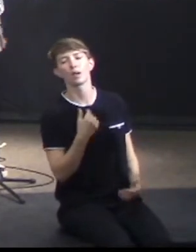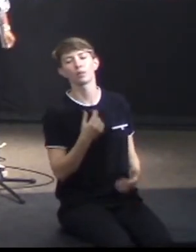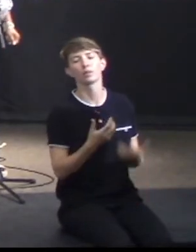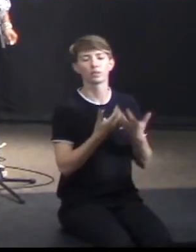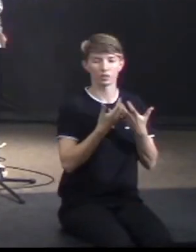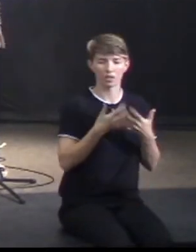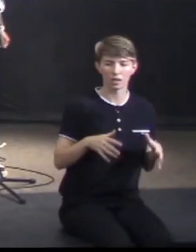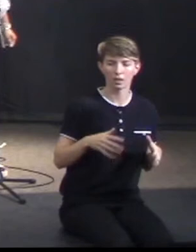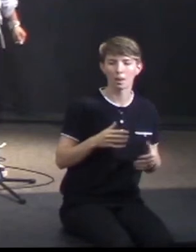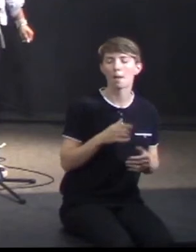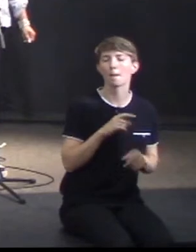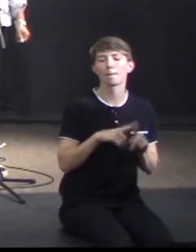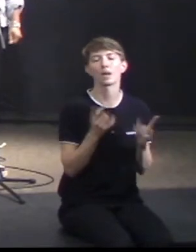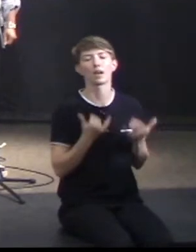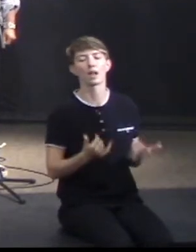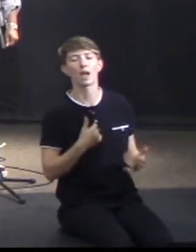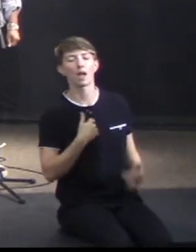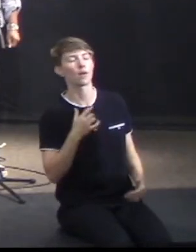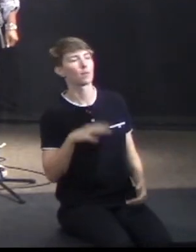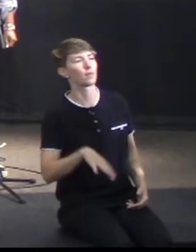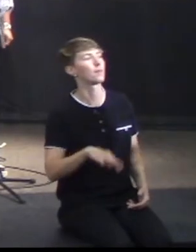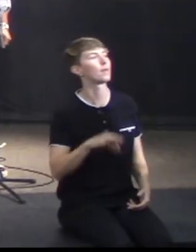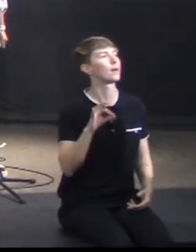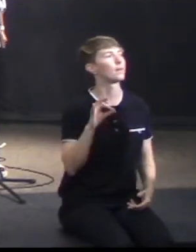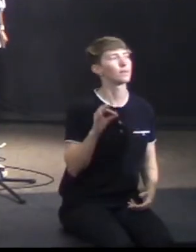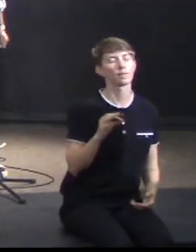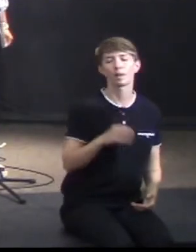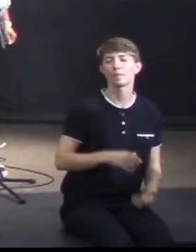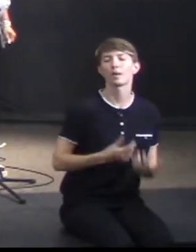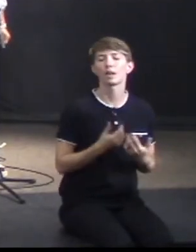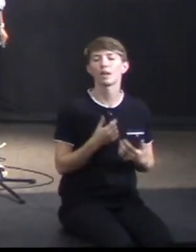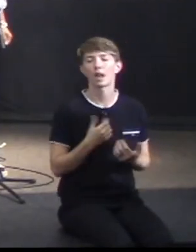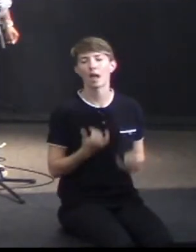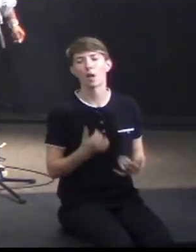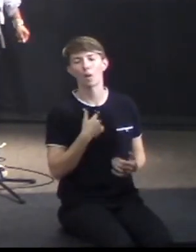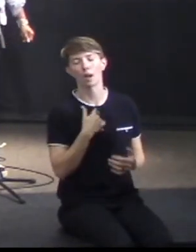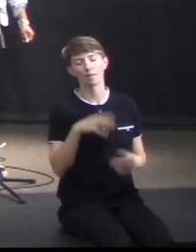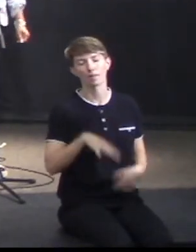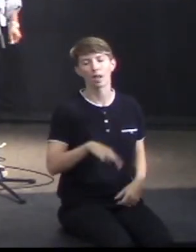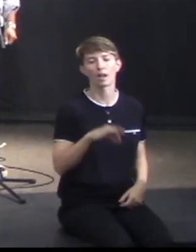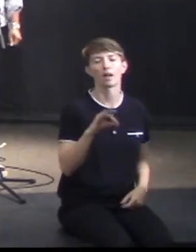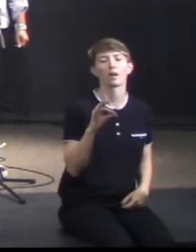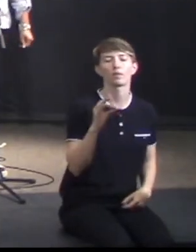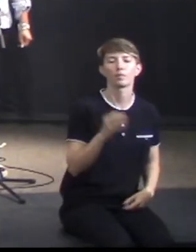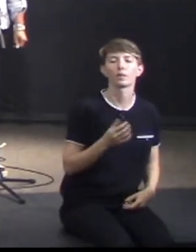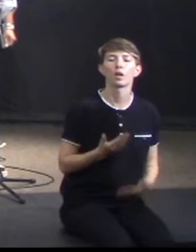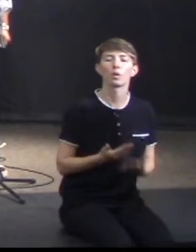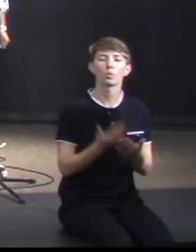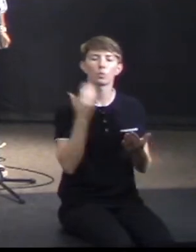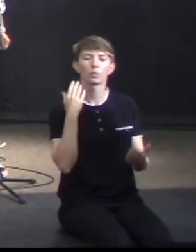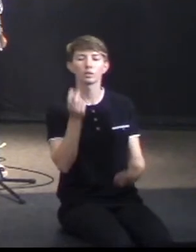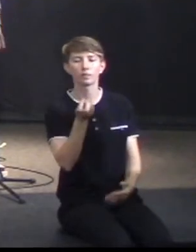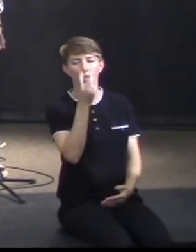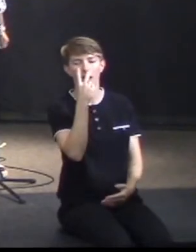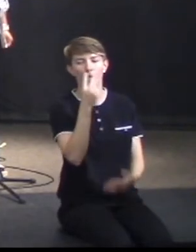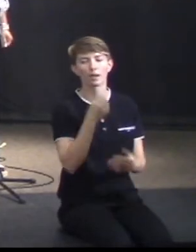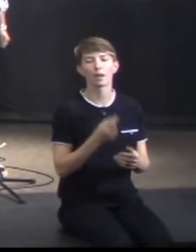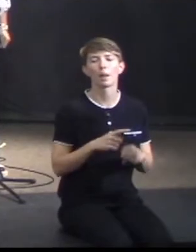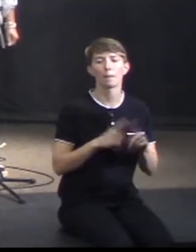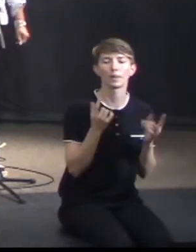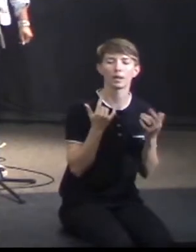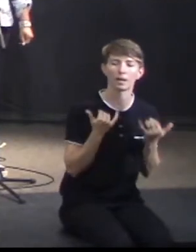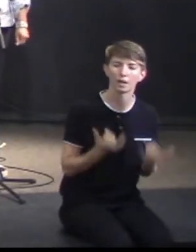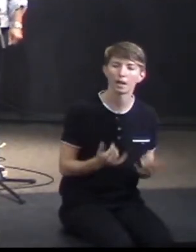was lost, but now I'm found. I once was lost, but now I'm found. Who was blind,